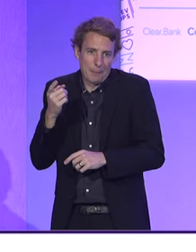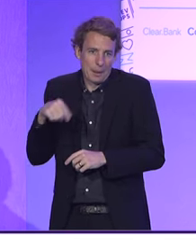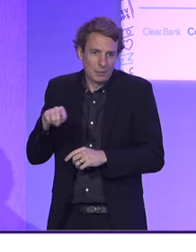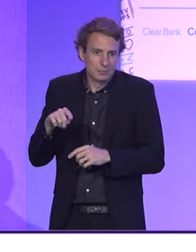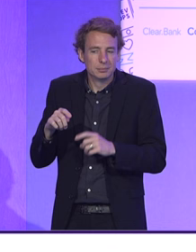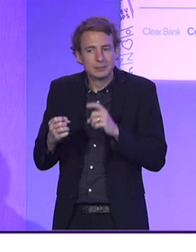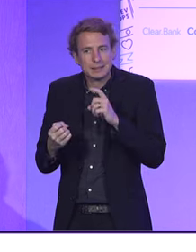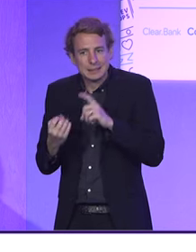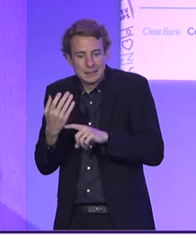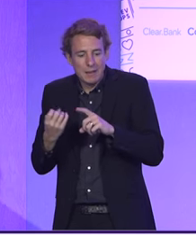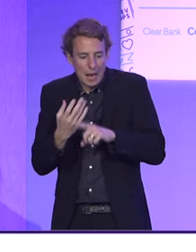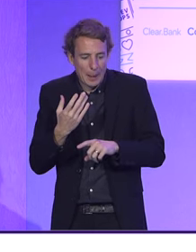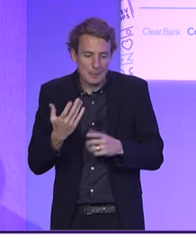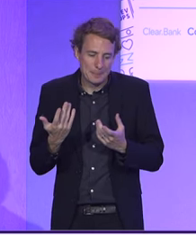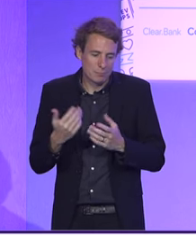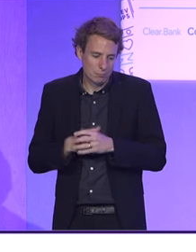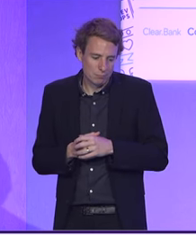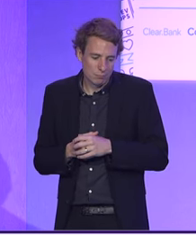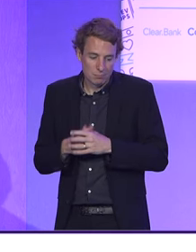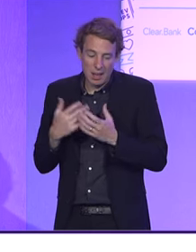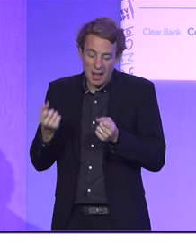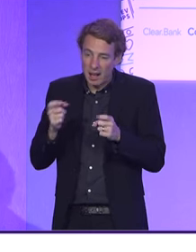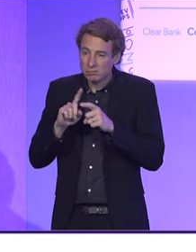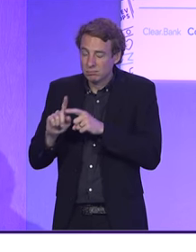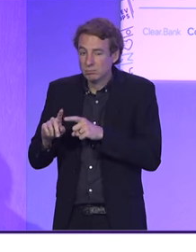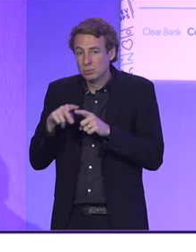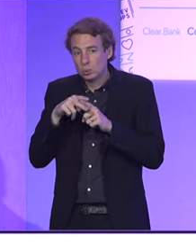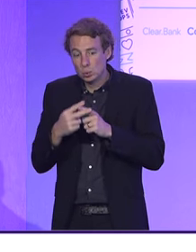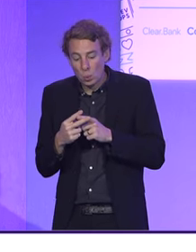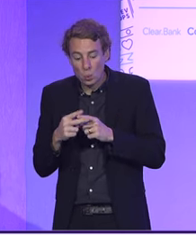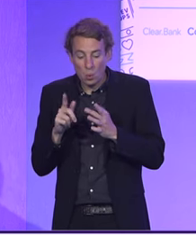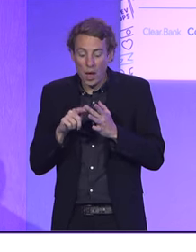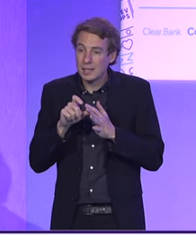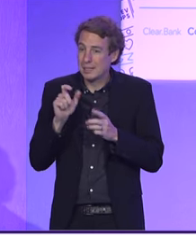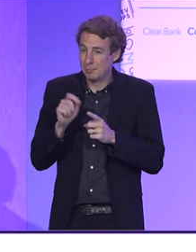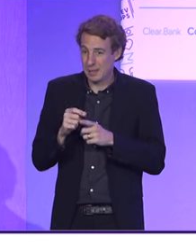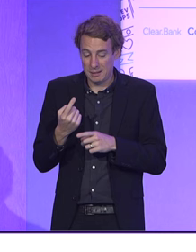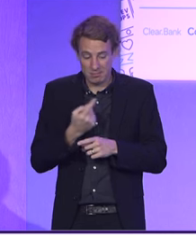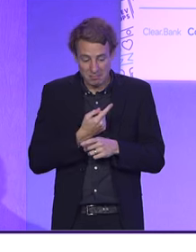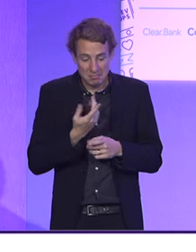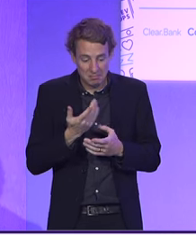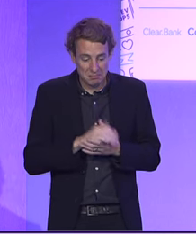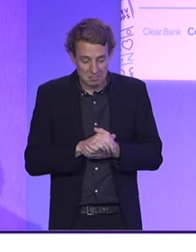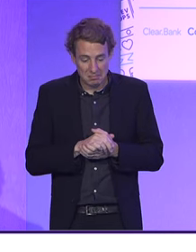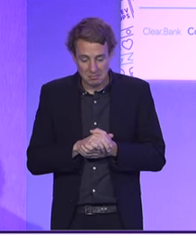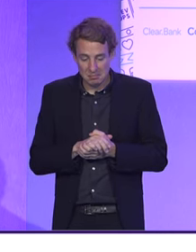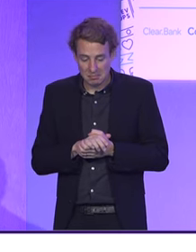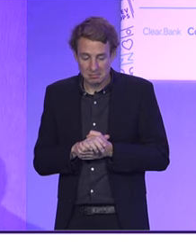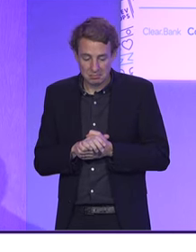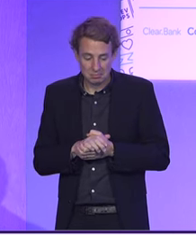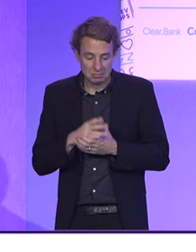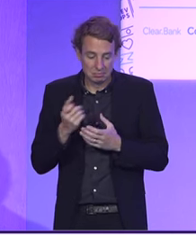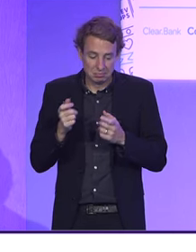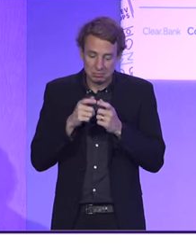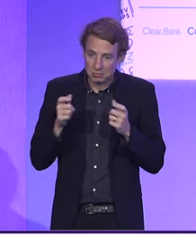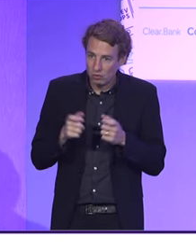developer, not the opposite, okay? You have some tools that you can use, this IDP, this internal development framework, like